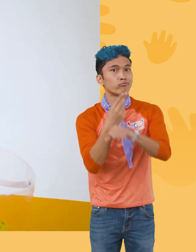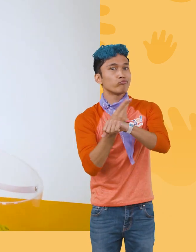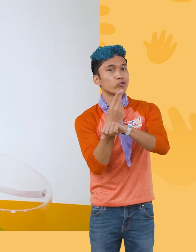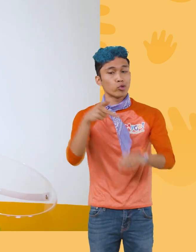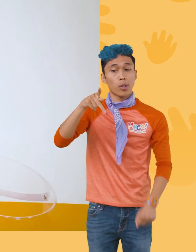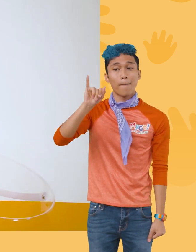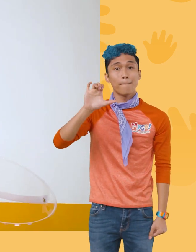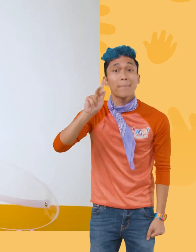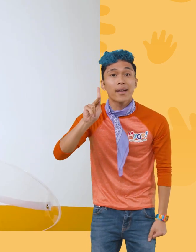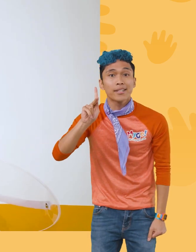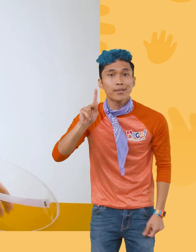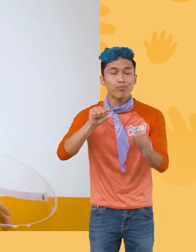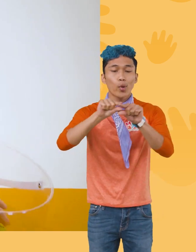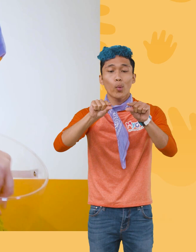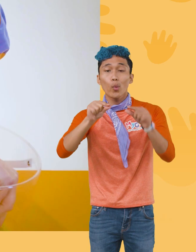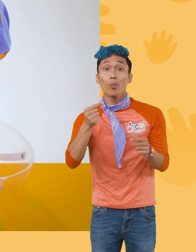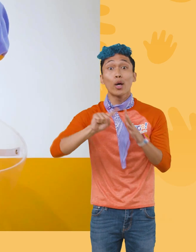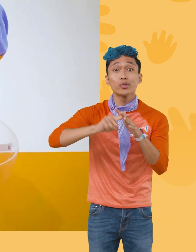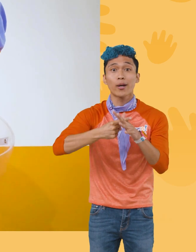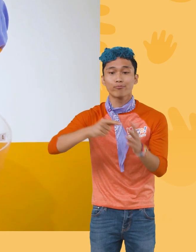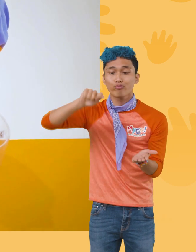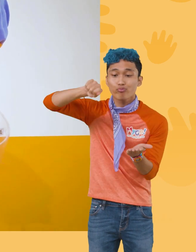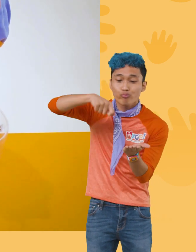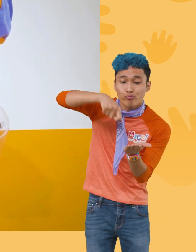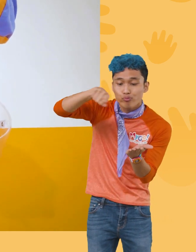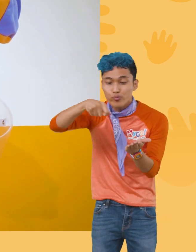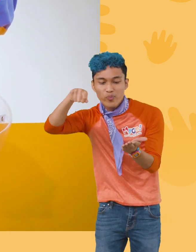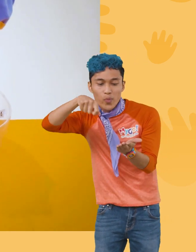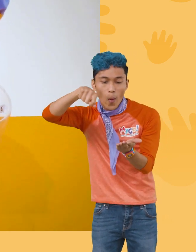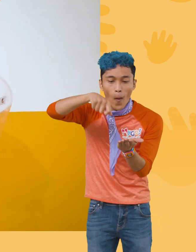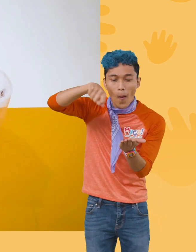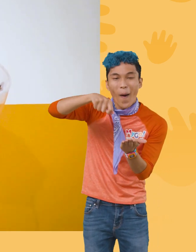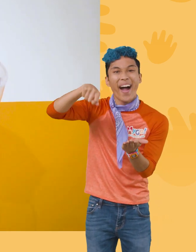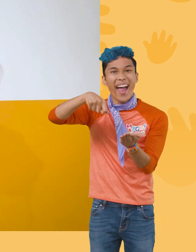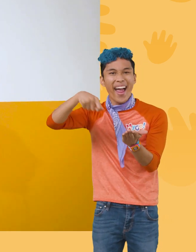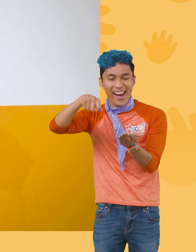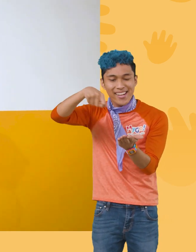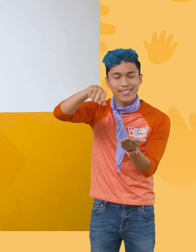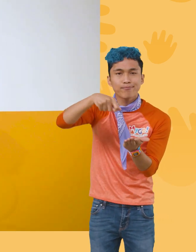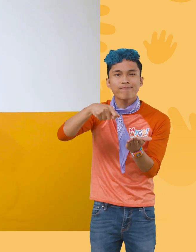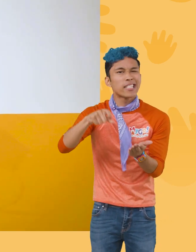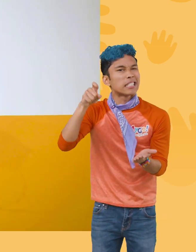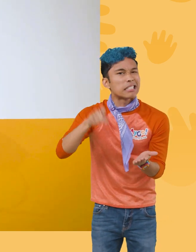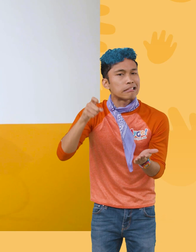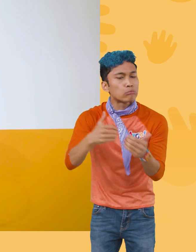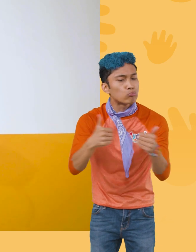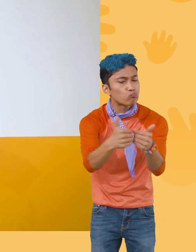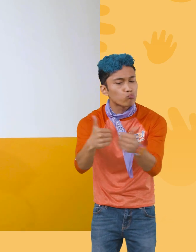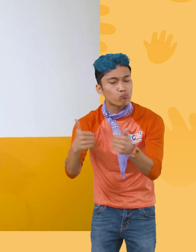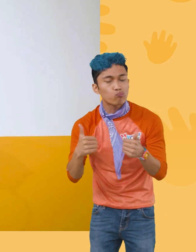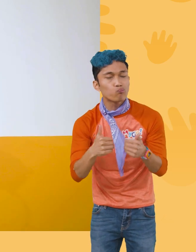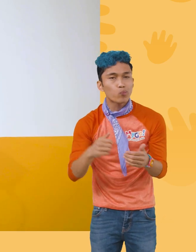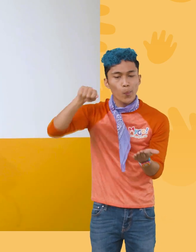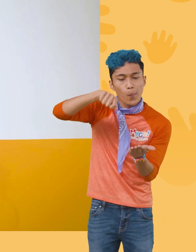shovel, our little pick, and then do some picking. Okay, yeah, we need to break it up.